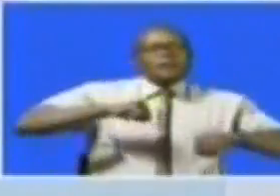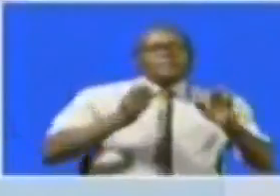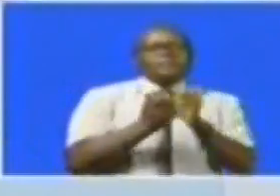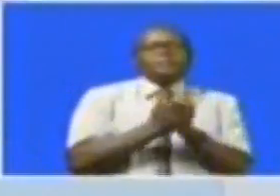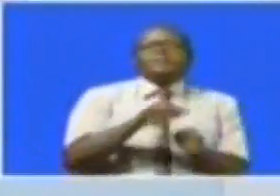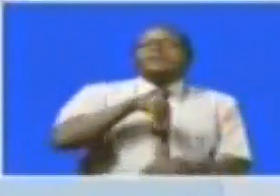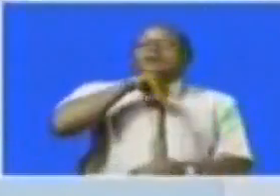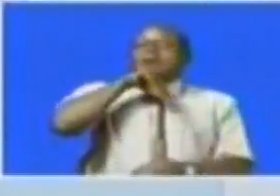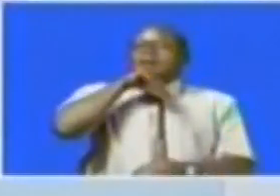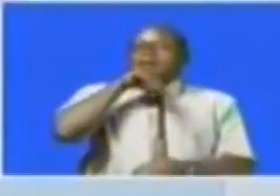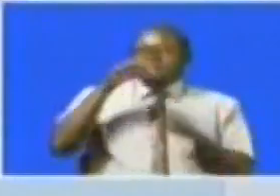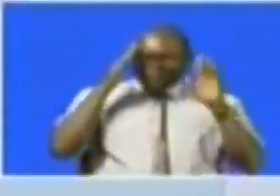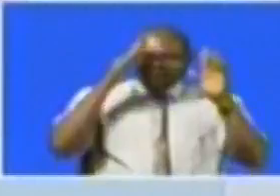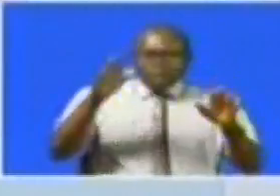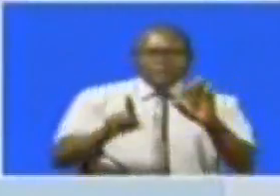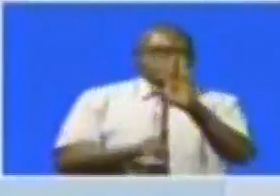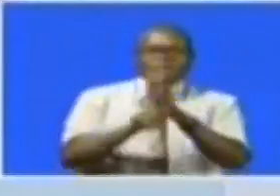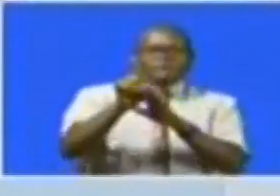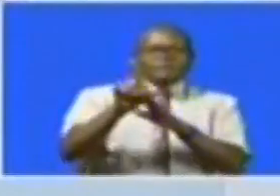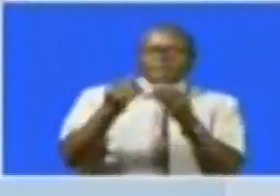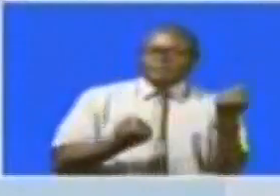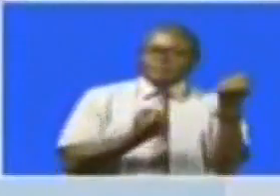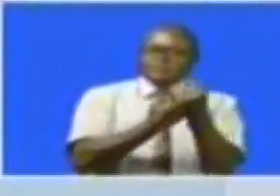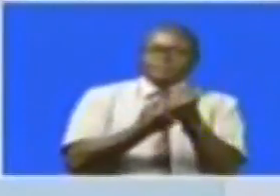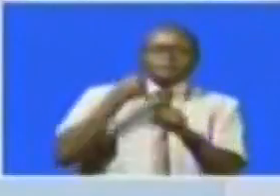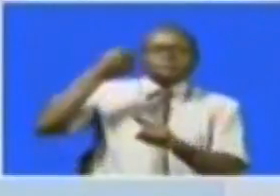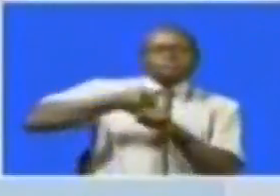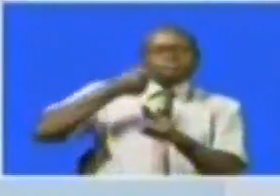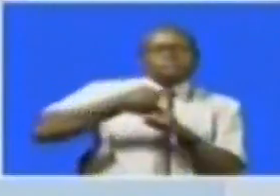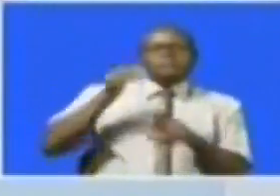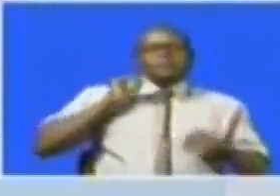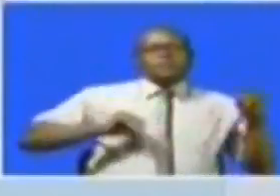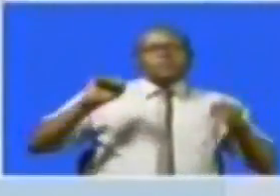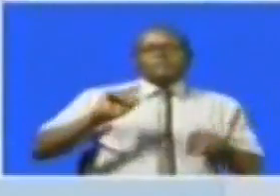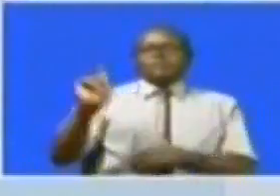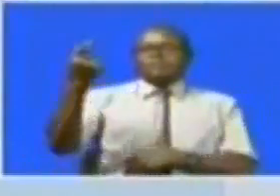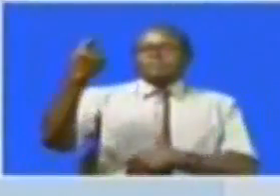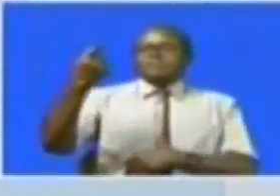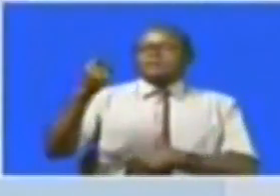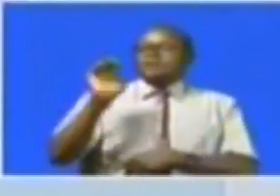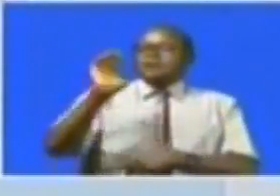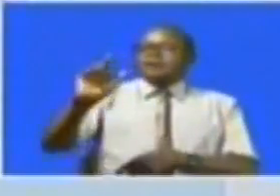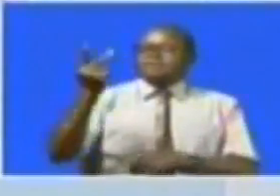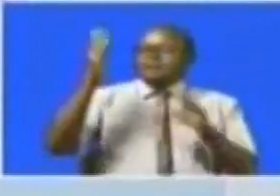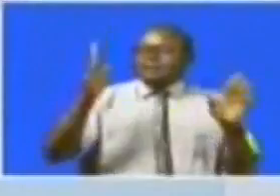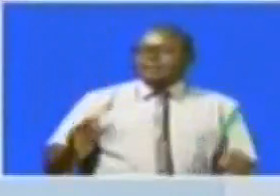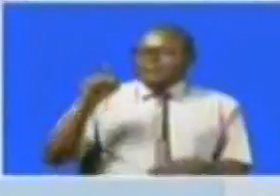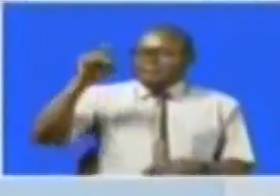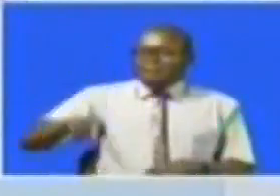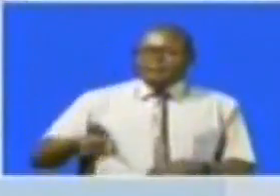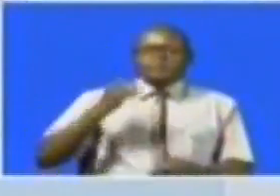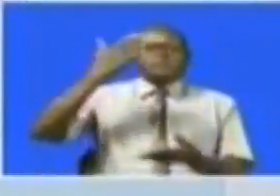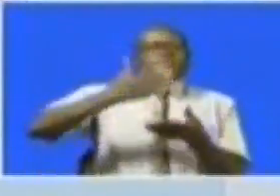Raila Odinga, focus on development and support the war on graft. The president reiterated his call on Kenyans to disengage